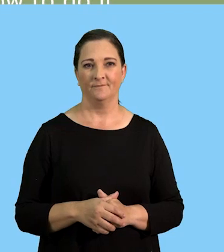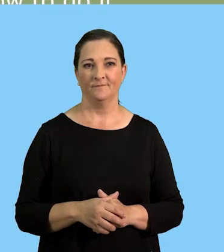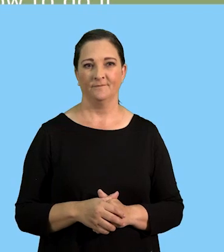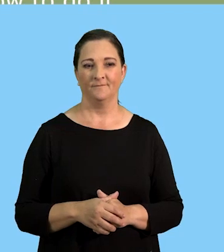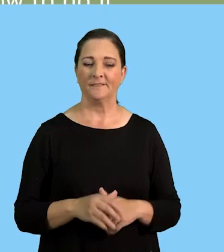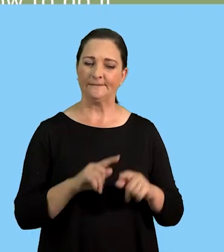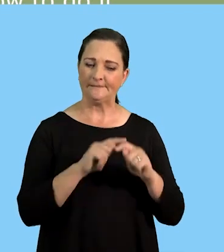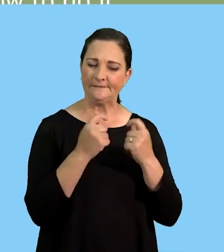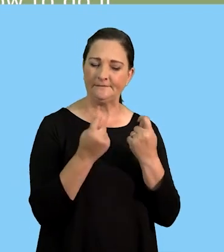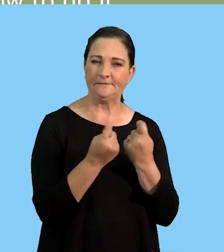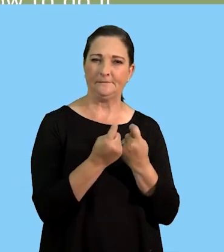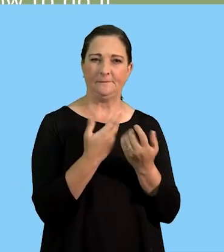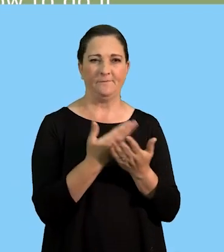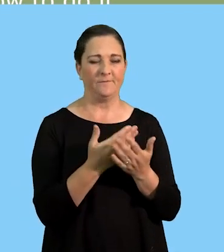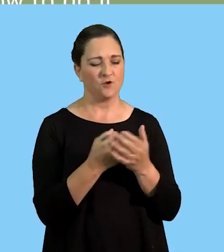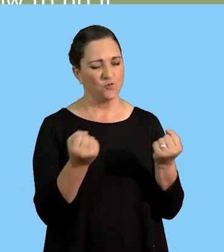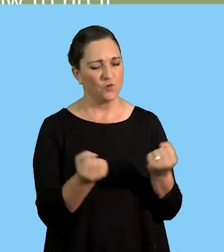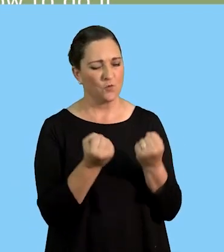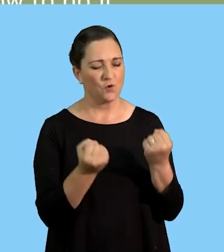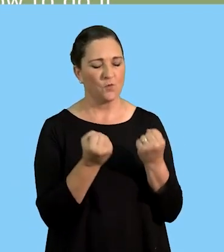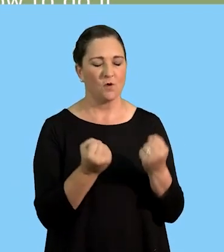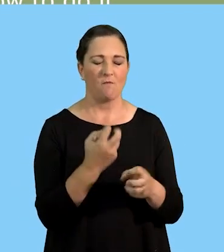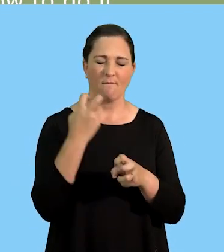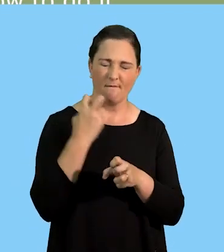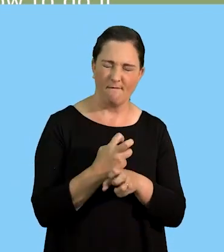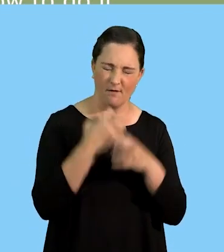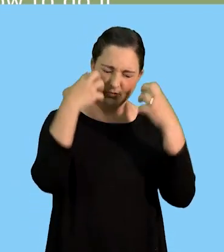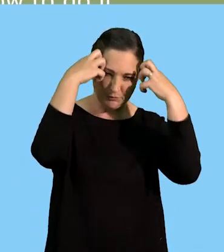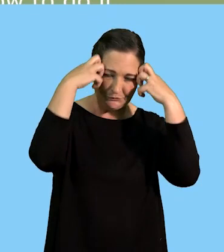team to work hard.